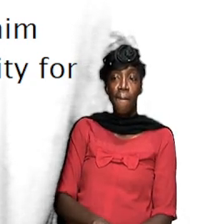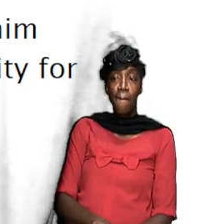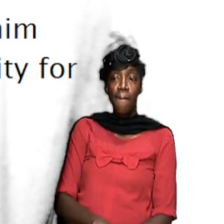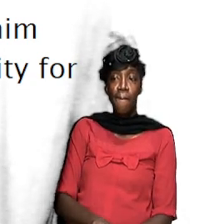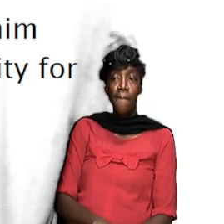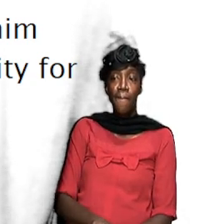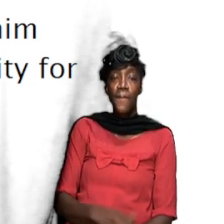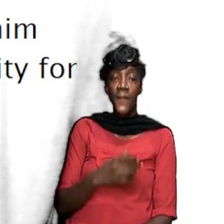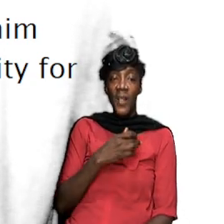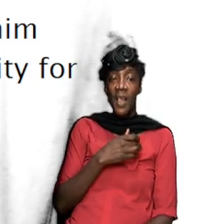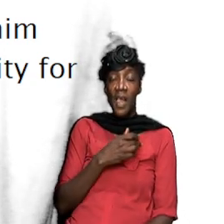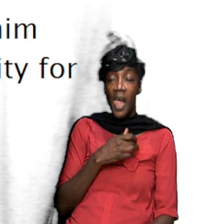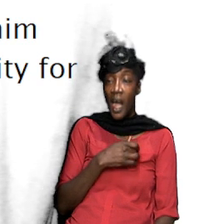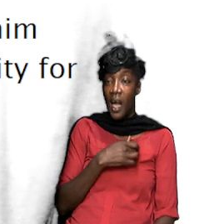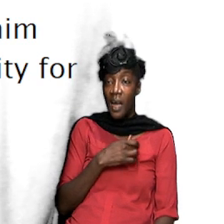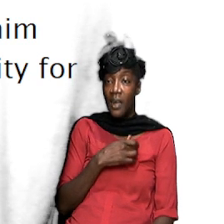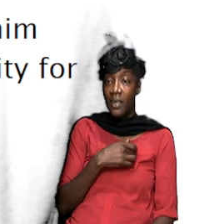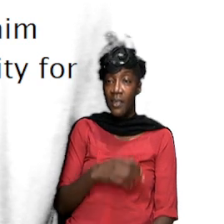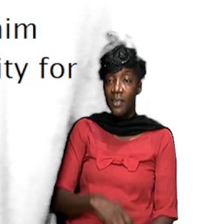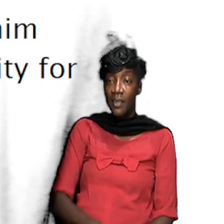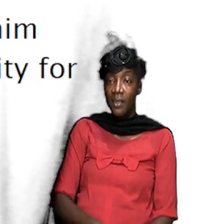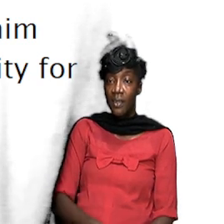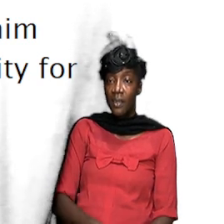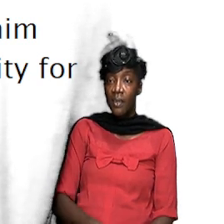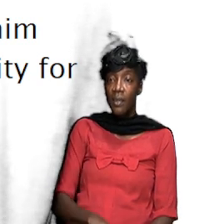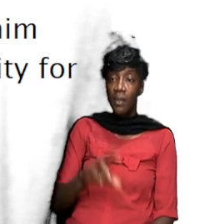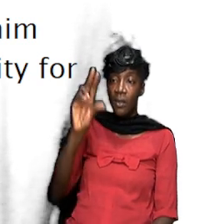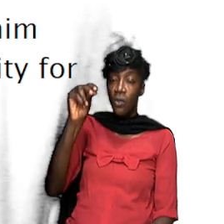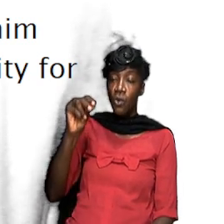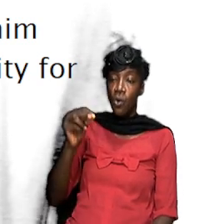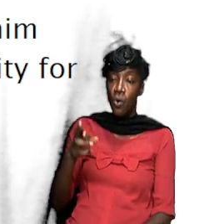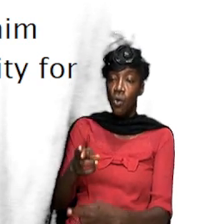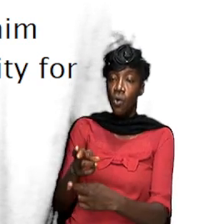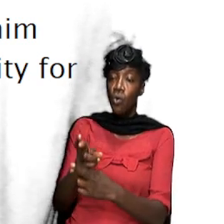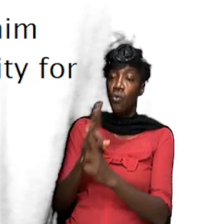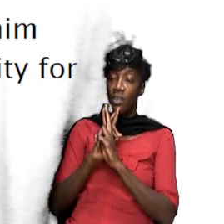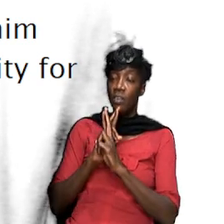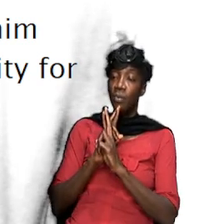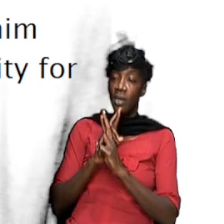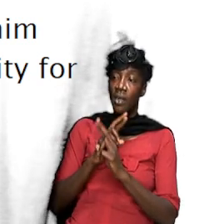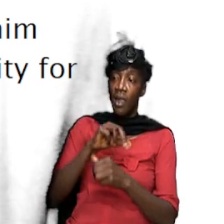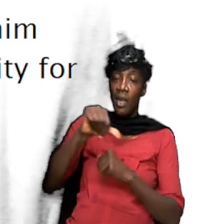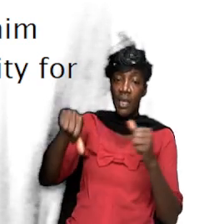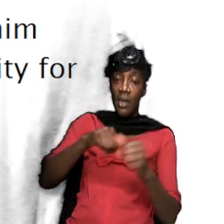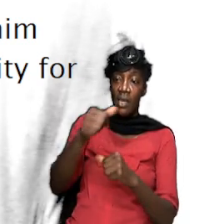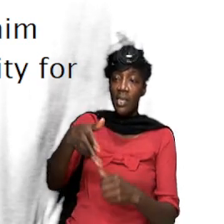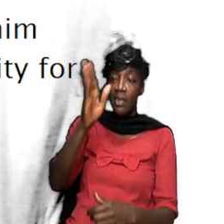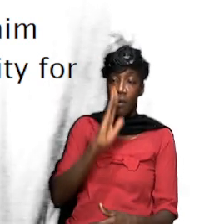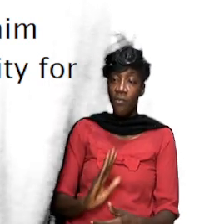a heart that had no respect for the anointed of God.